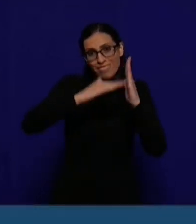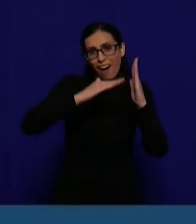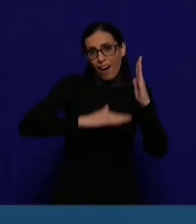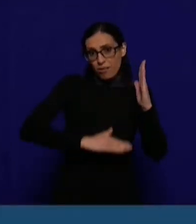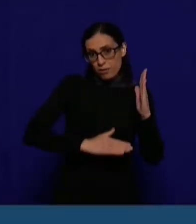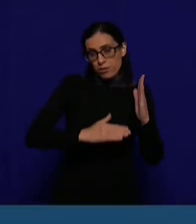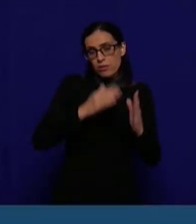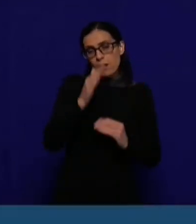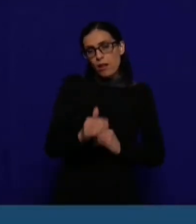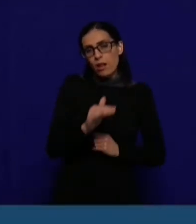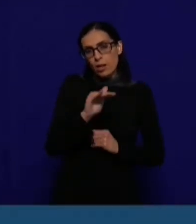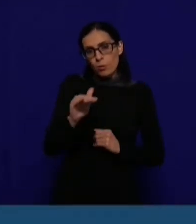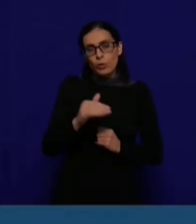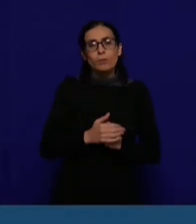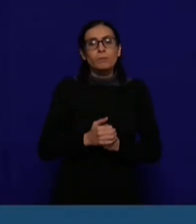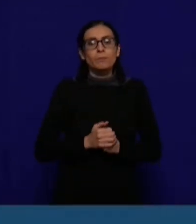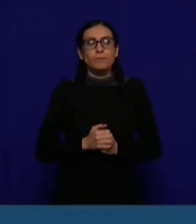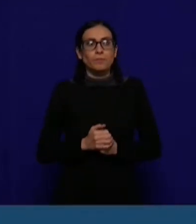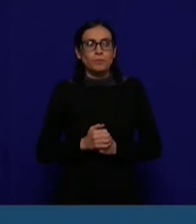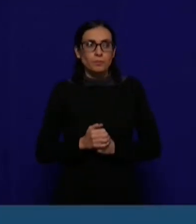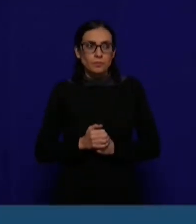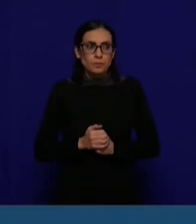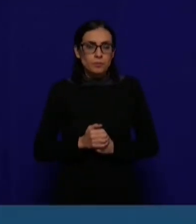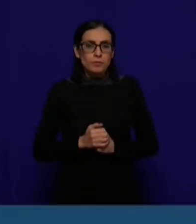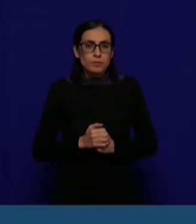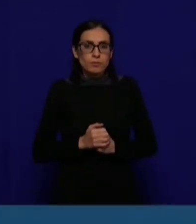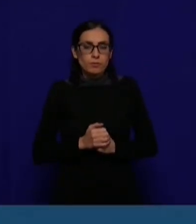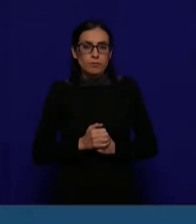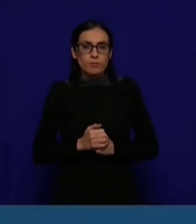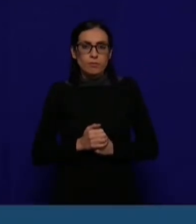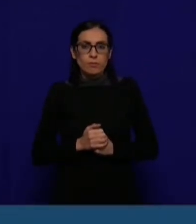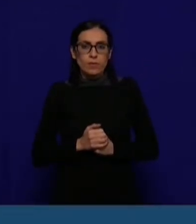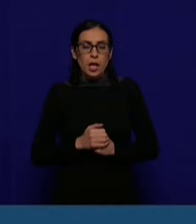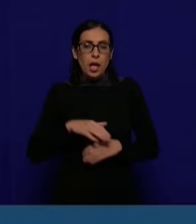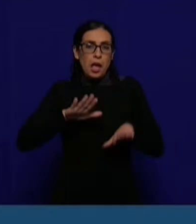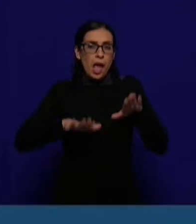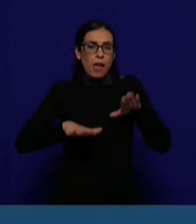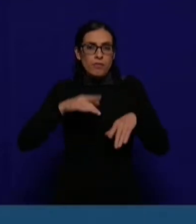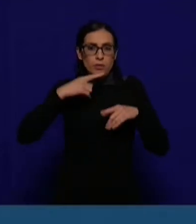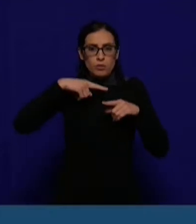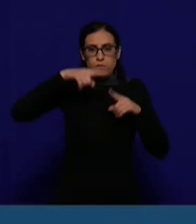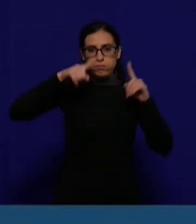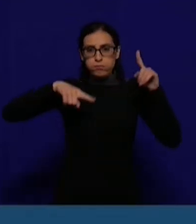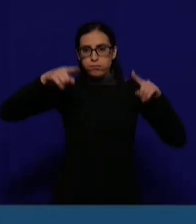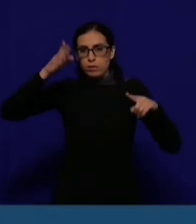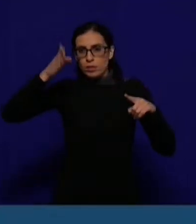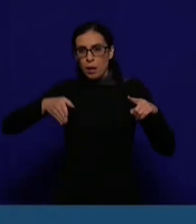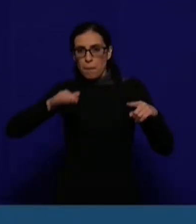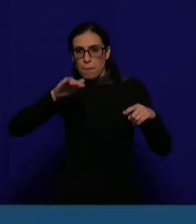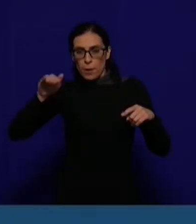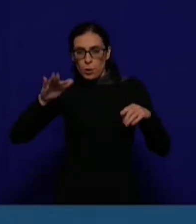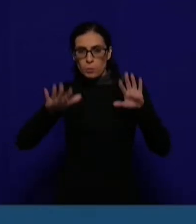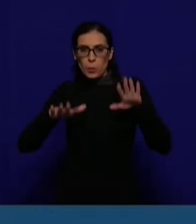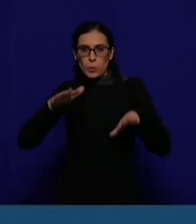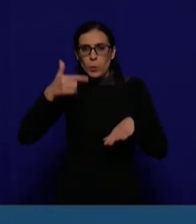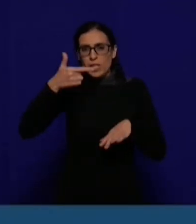ikollna. Fatti, l-average age ta' l-imwiet li kellna huwa bħalissa ta' 70